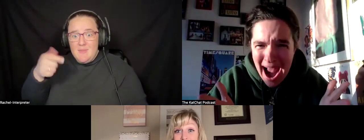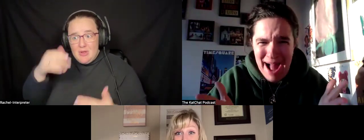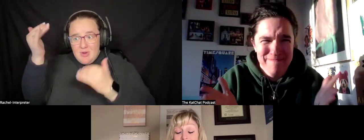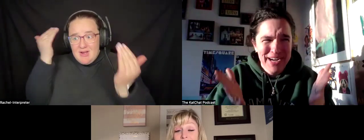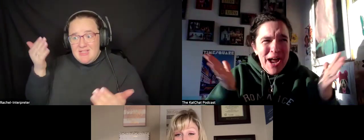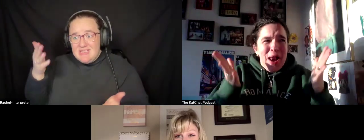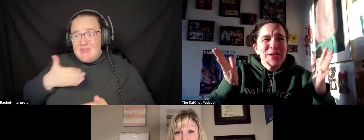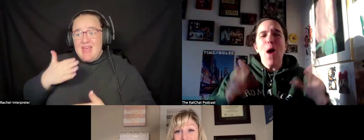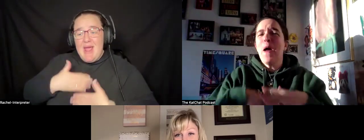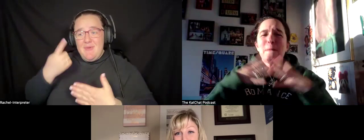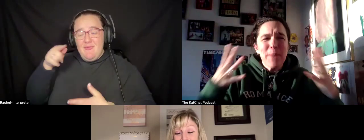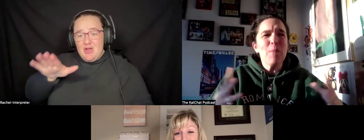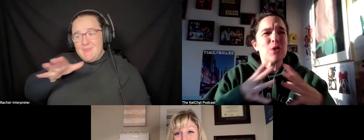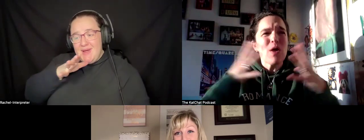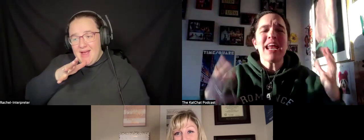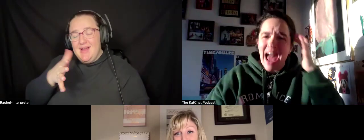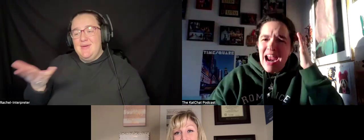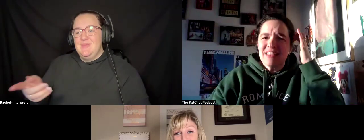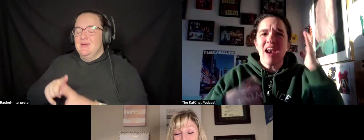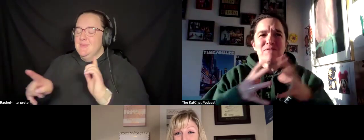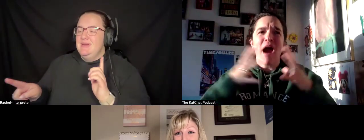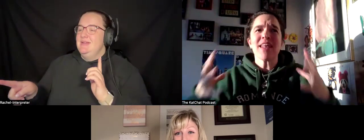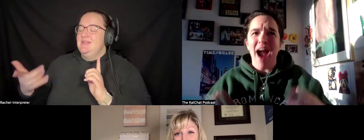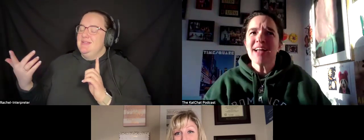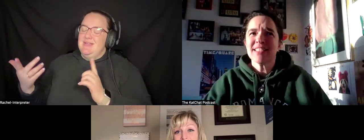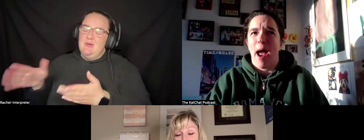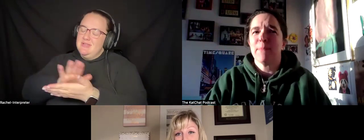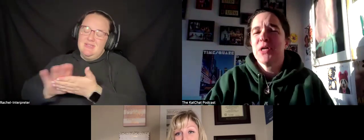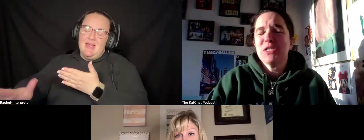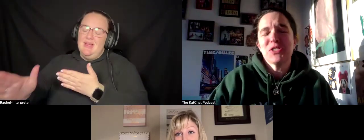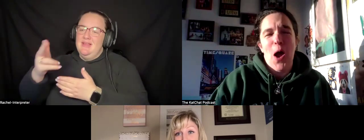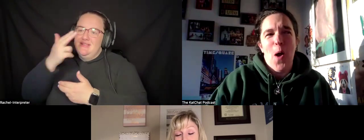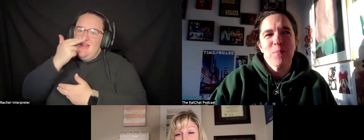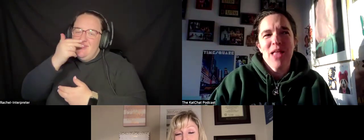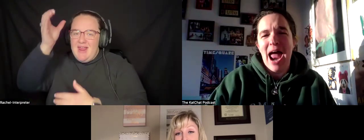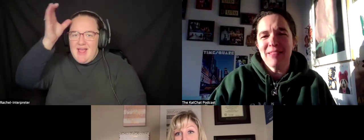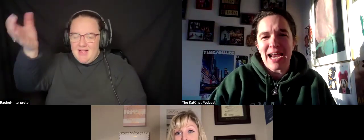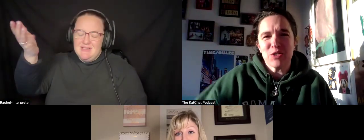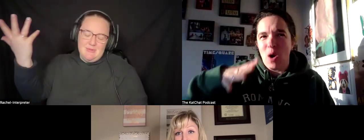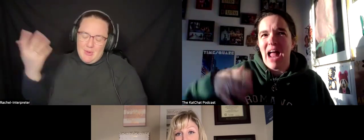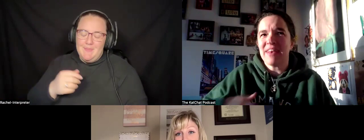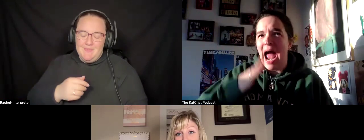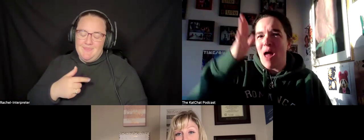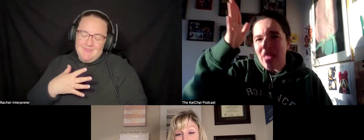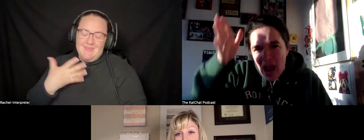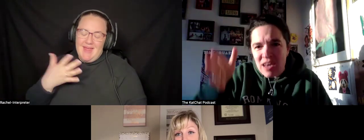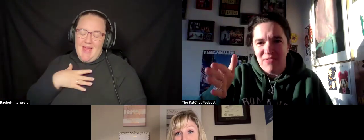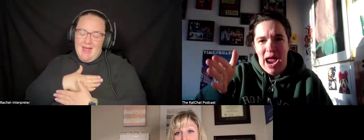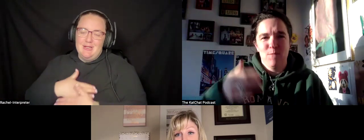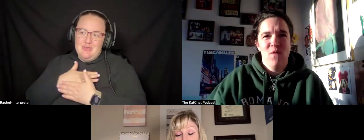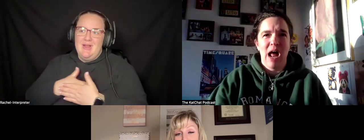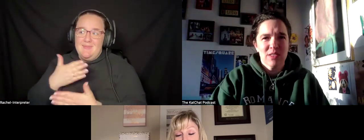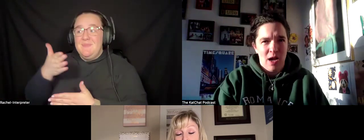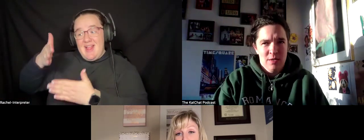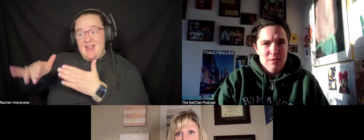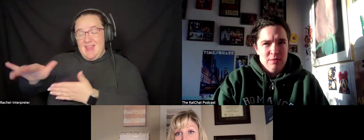your mom. But it was a really nice and a fun concept. So, yeah, I like enjoying that now at the end of